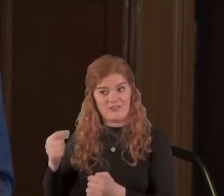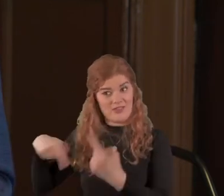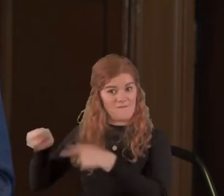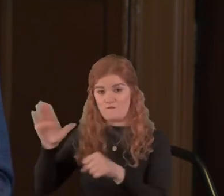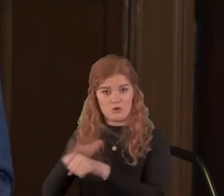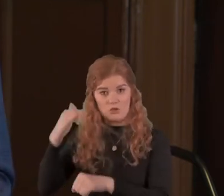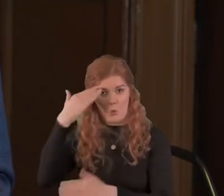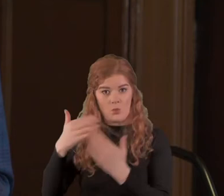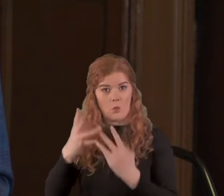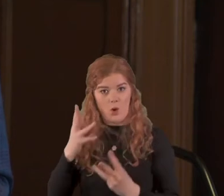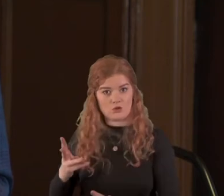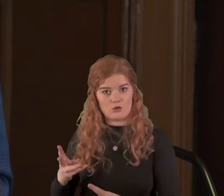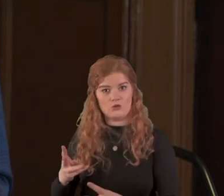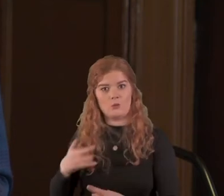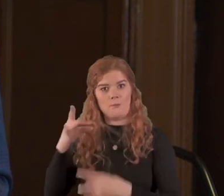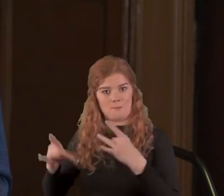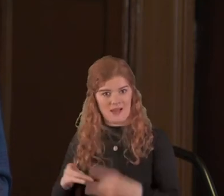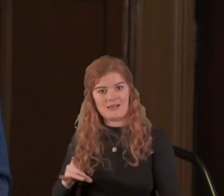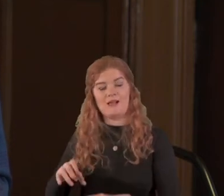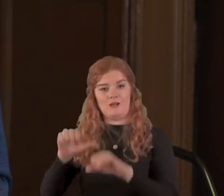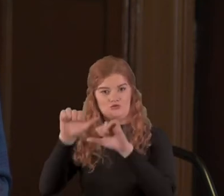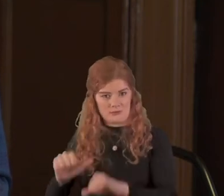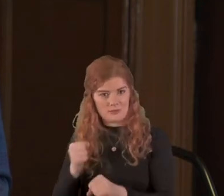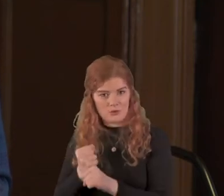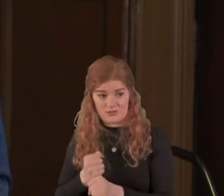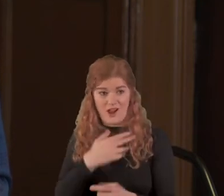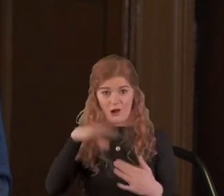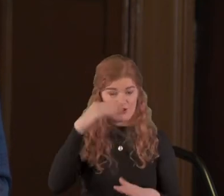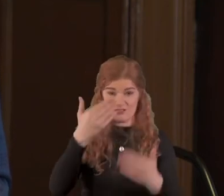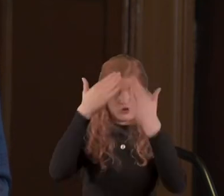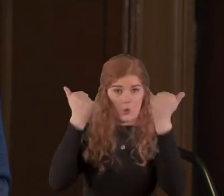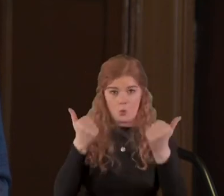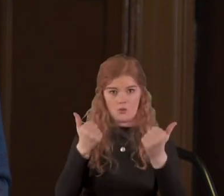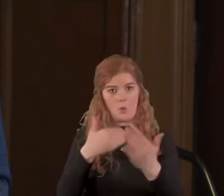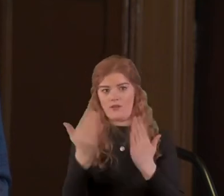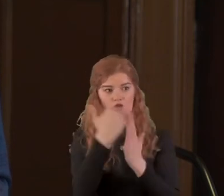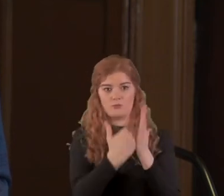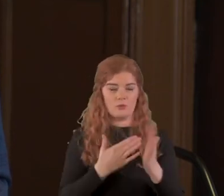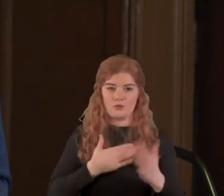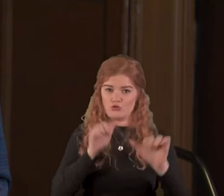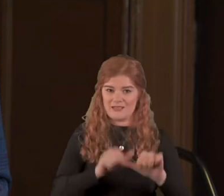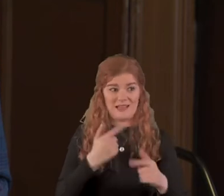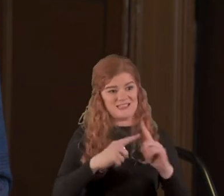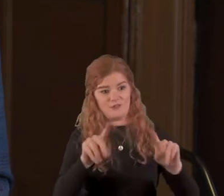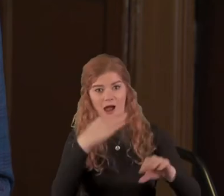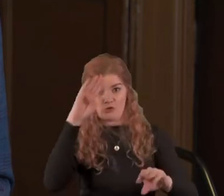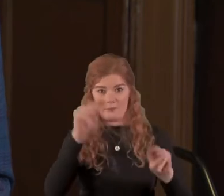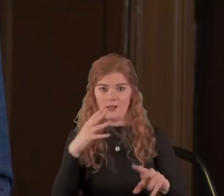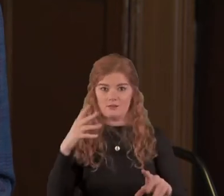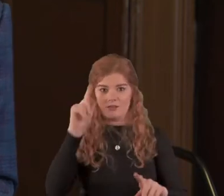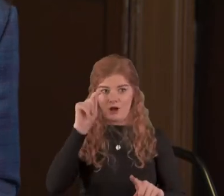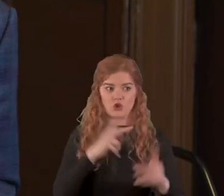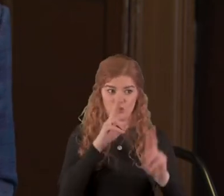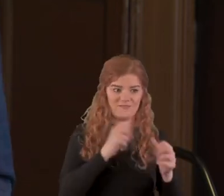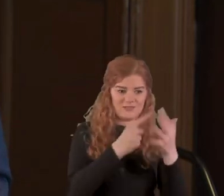for. The Irish didn't know what they were prepared to settle for, and different Irish people thought different things. So the Irish didn't know what